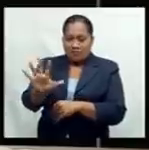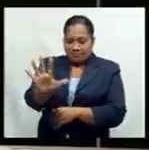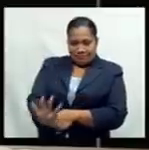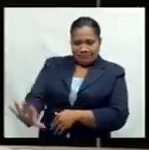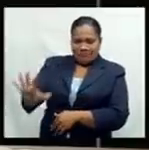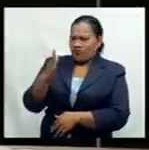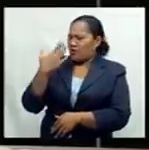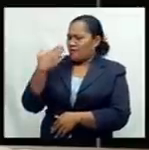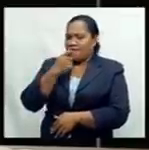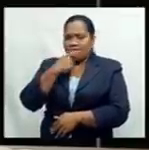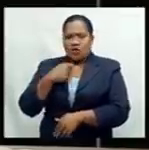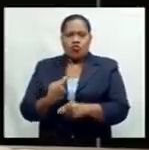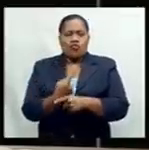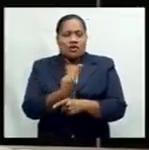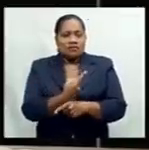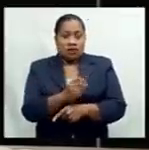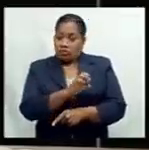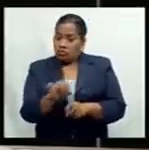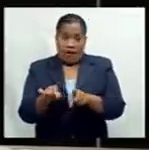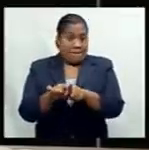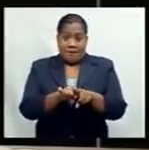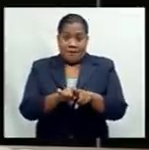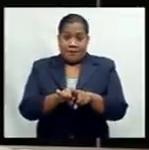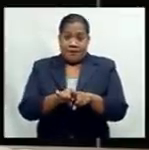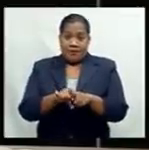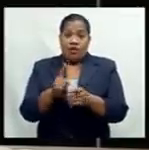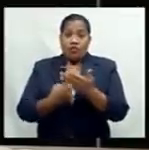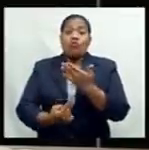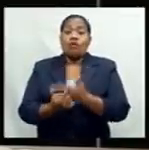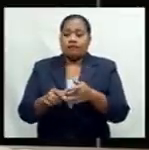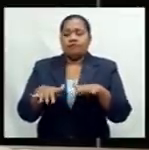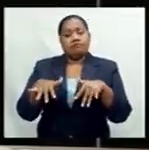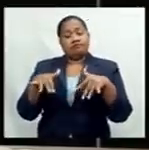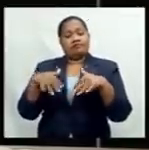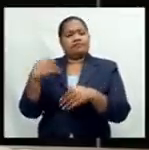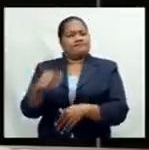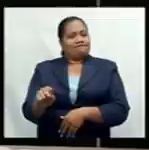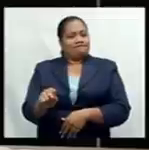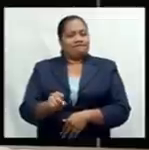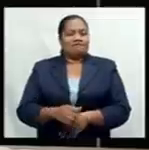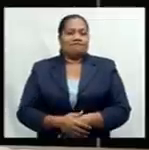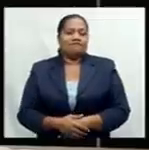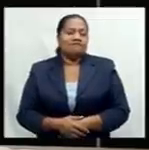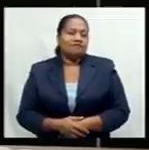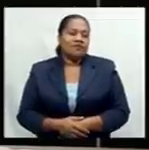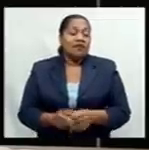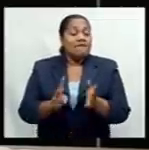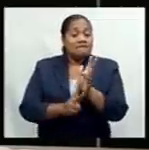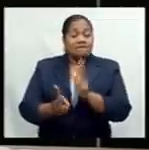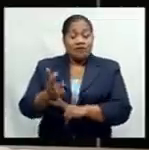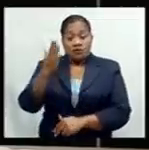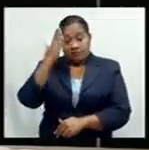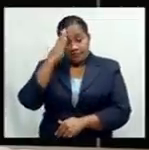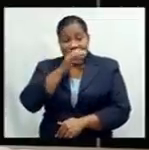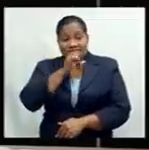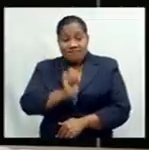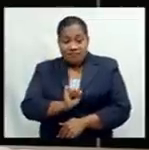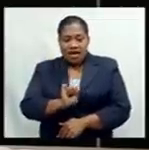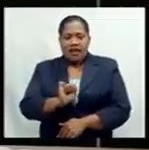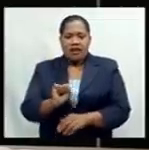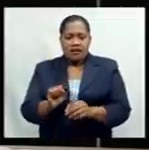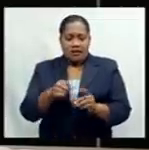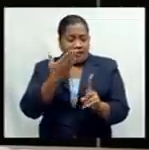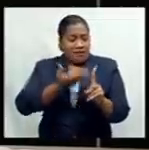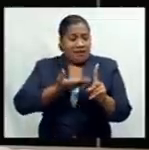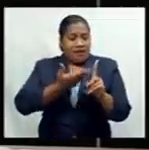few weeks will not mean letting their guards down by the Wunisei villagers. Village headman Leone Nikotima